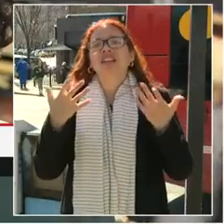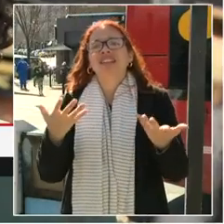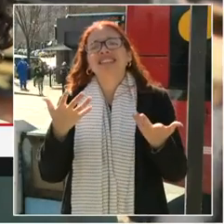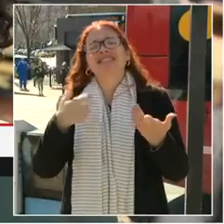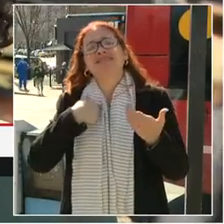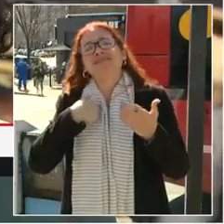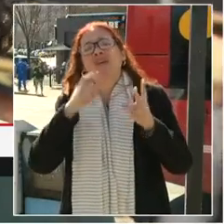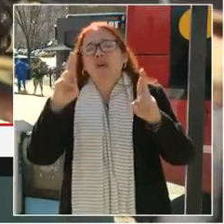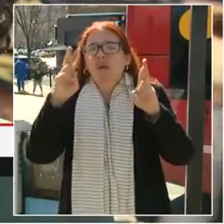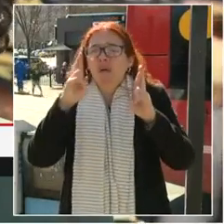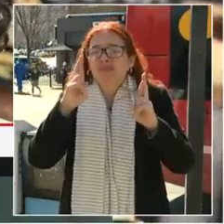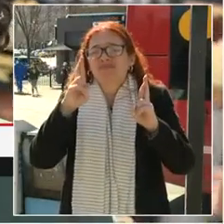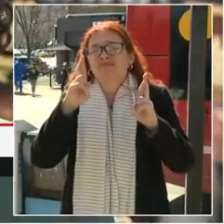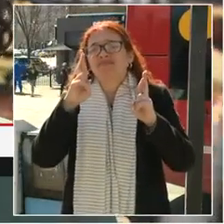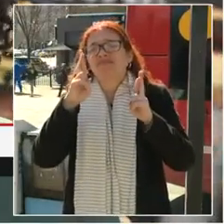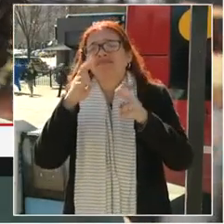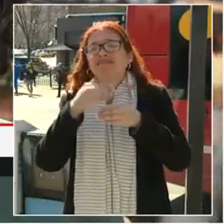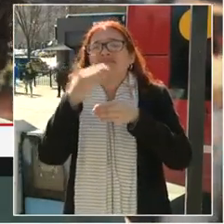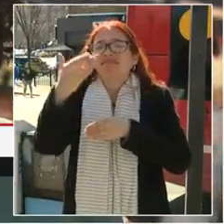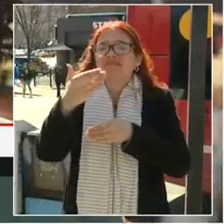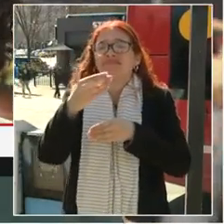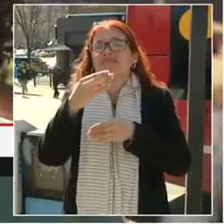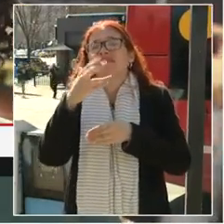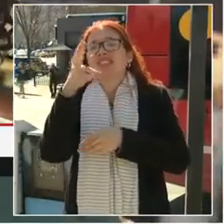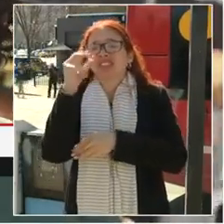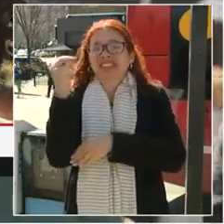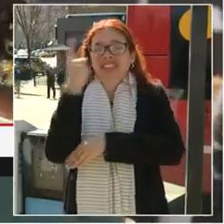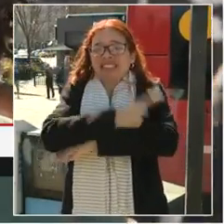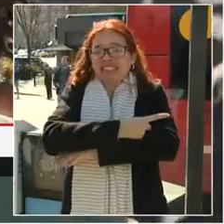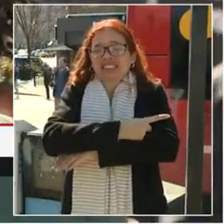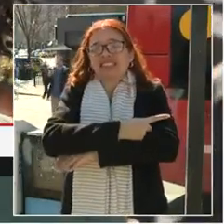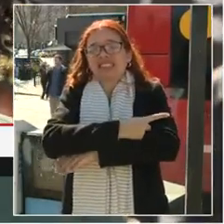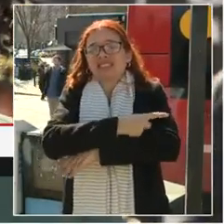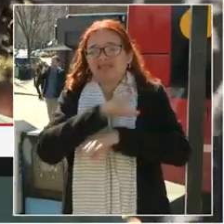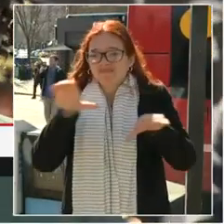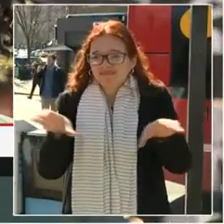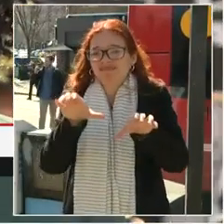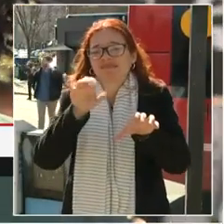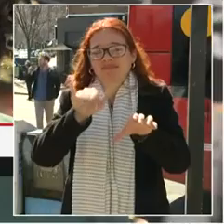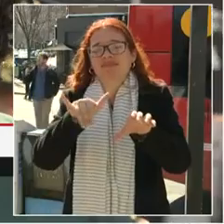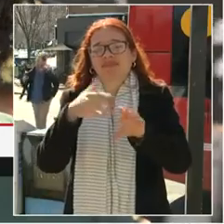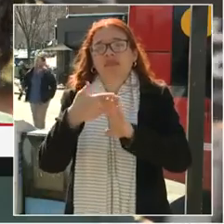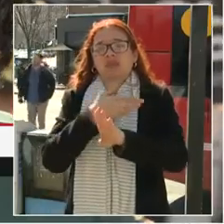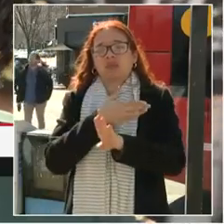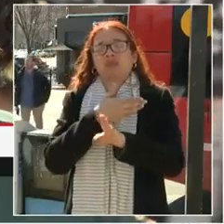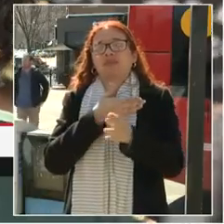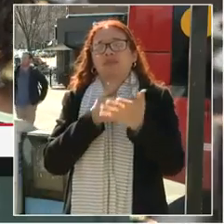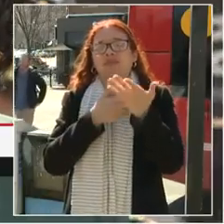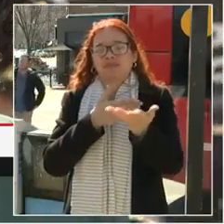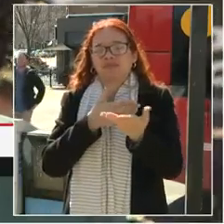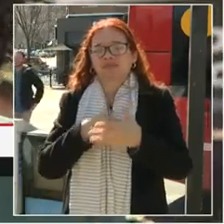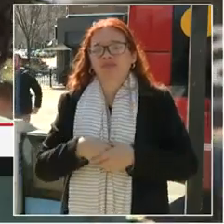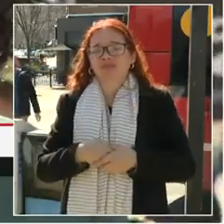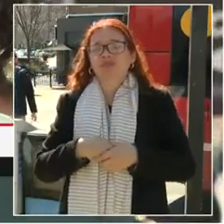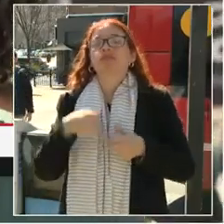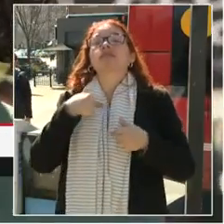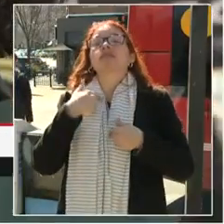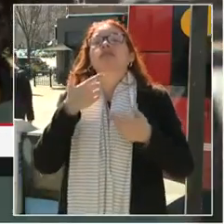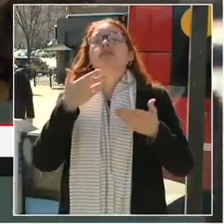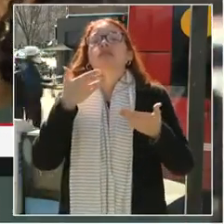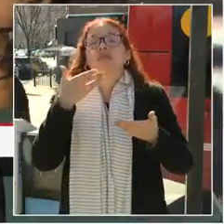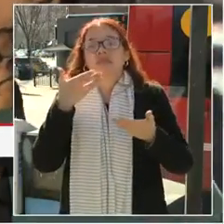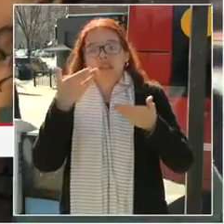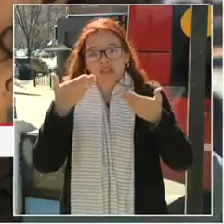next 30 days to make sure, as I mentioned earlier about hiring, that we have a public